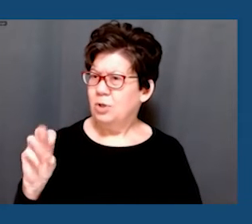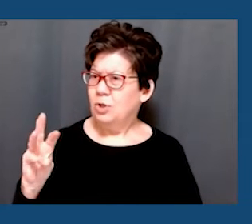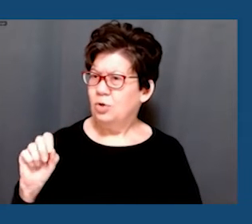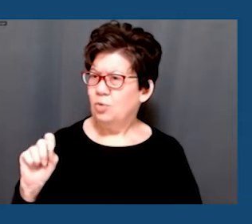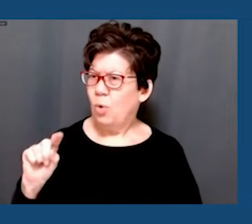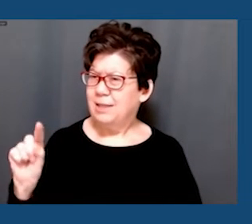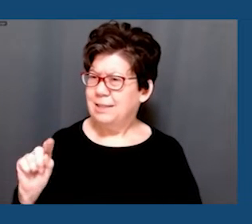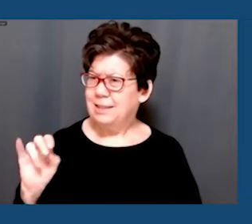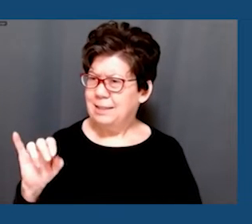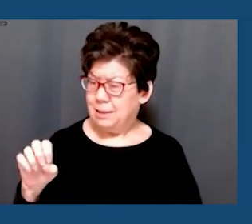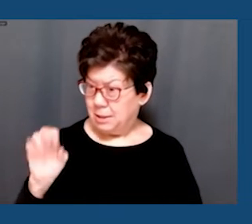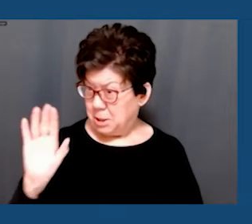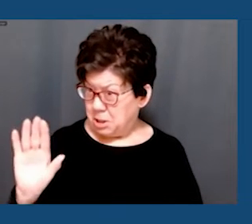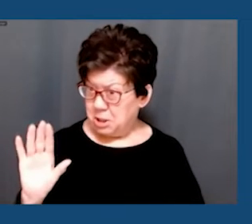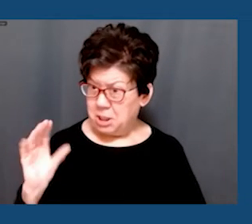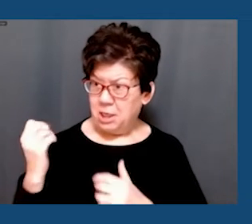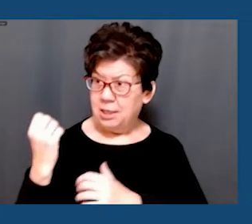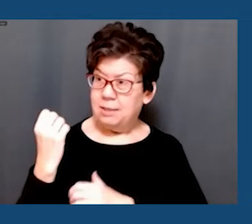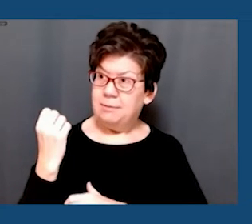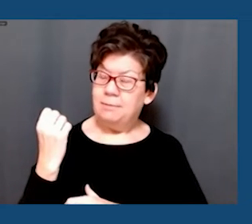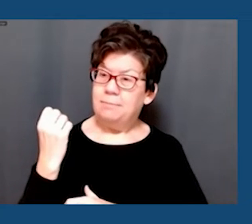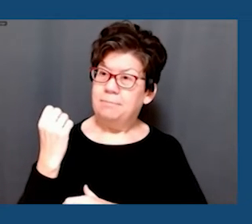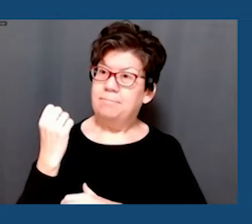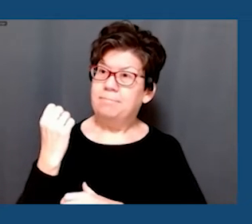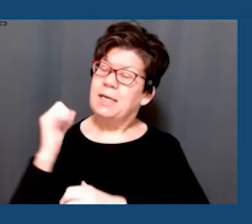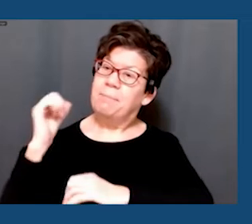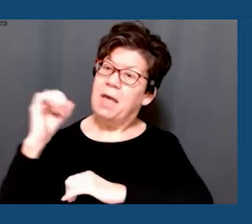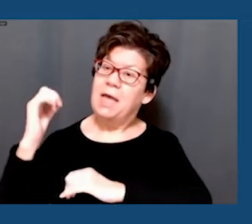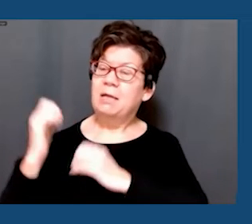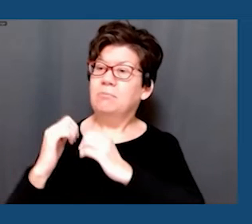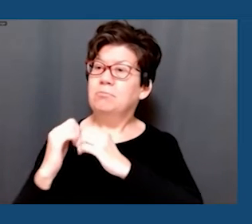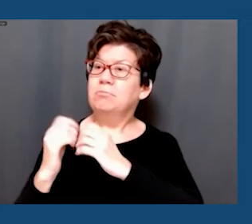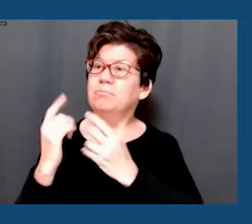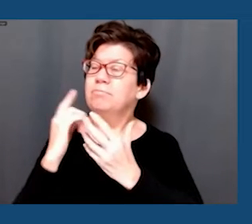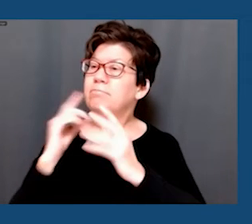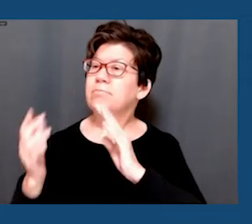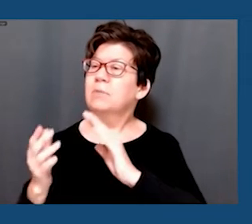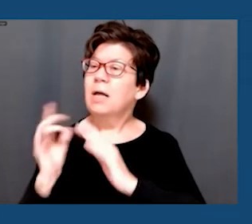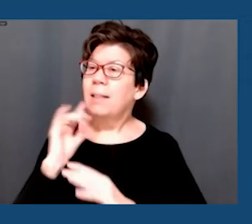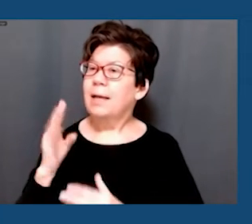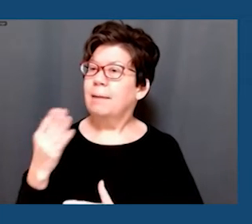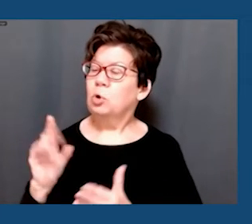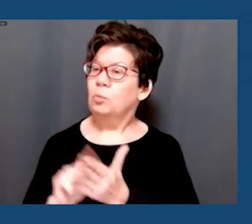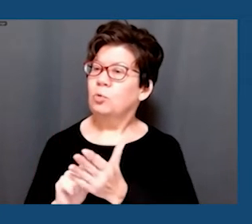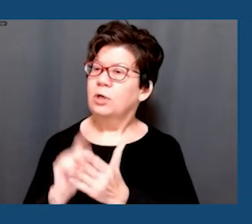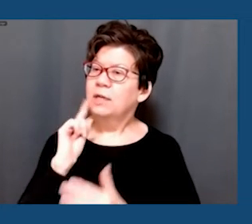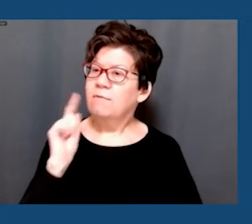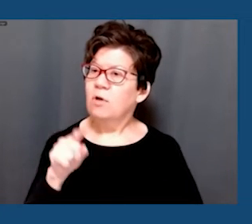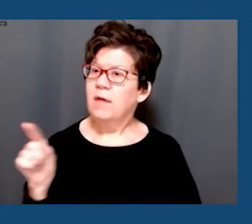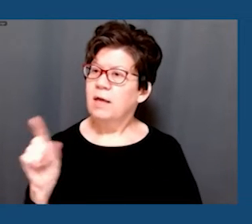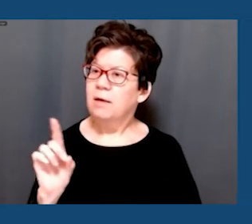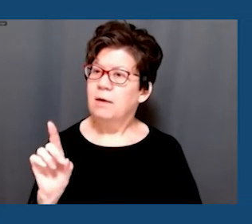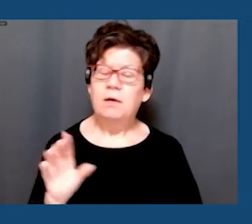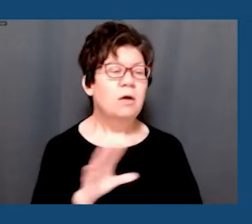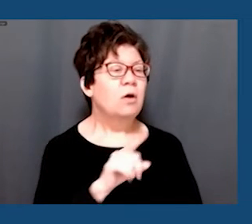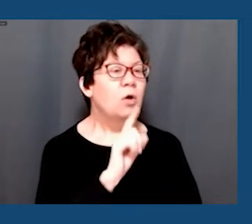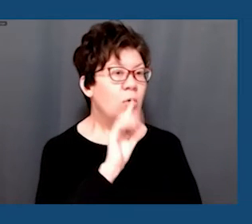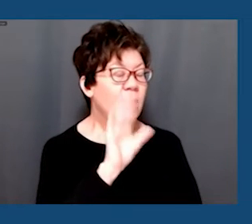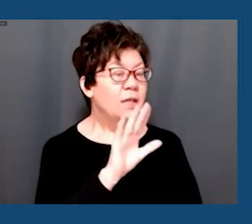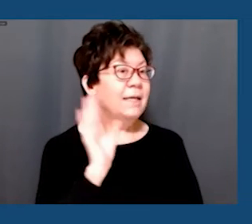campaign give like kind of a blueprint, as it were, for Democrats? The blueprint came down to the issues he ran on. And